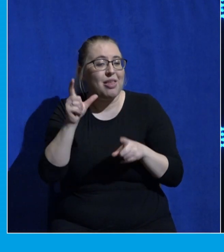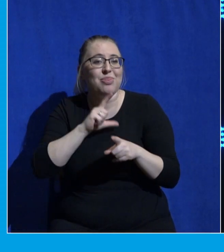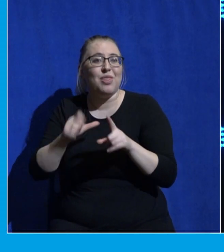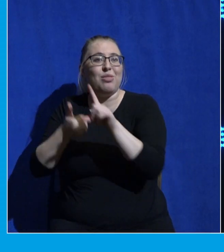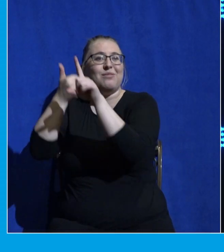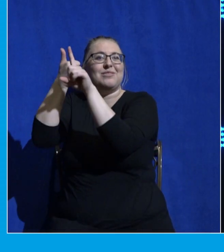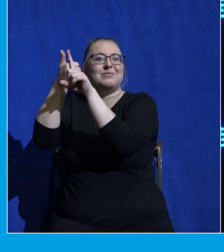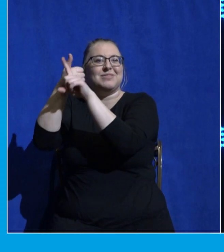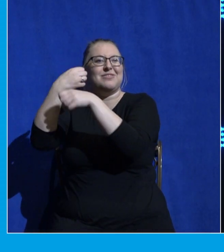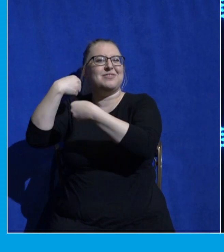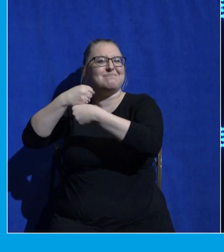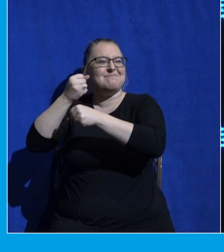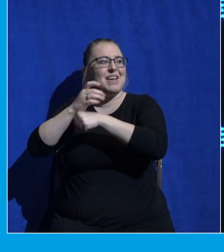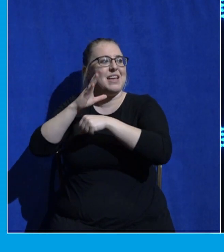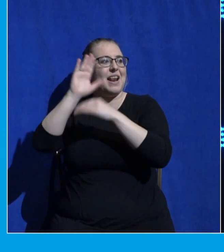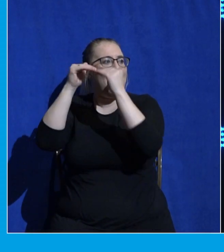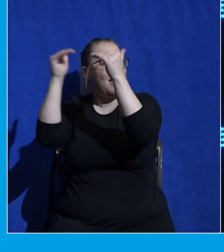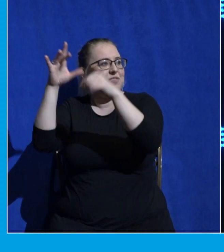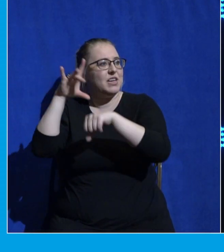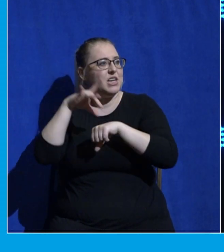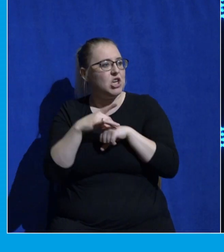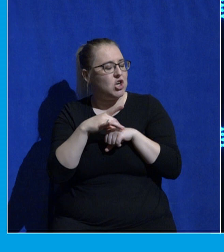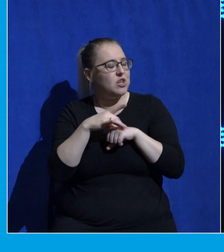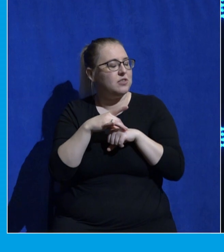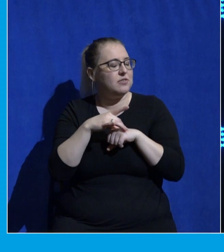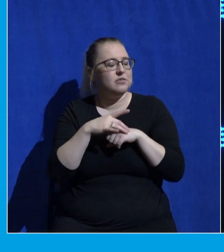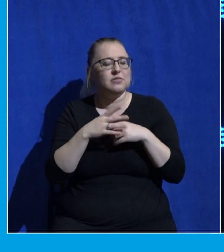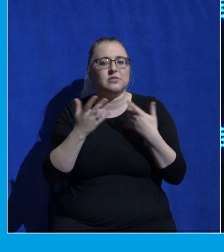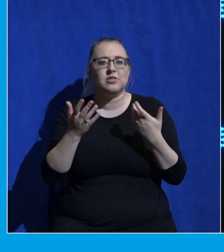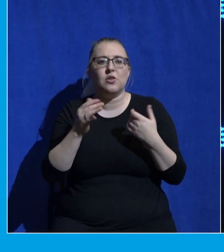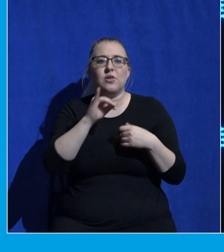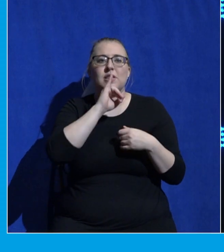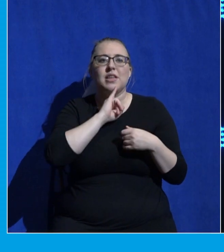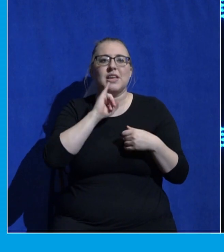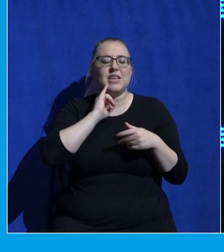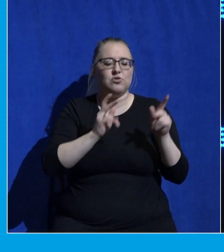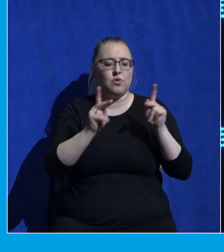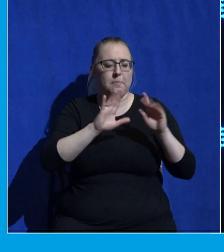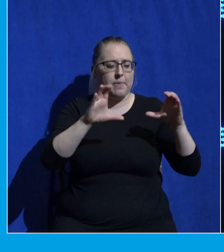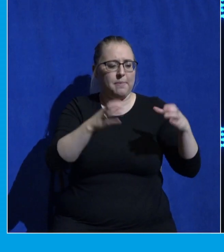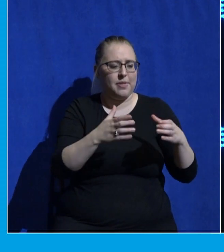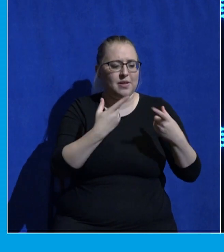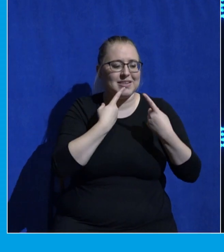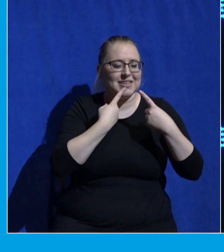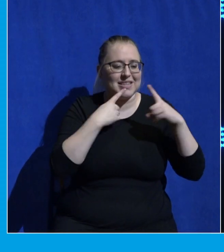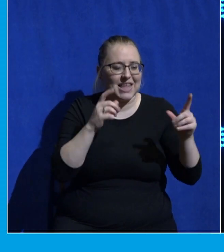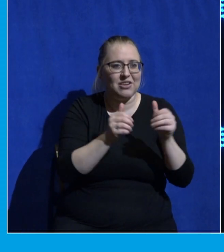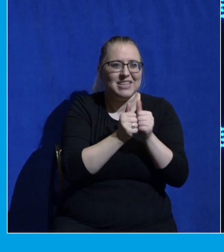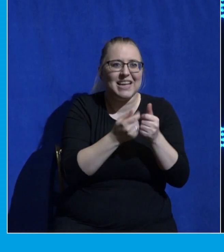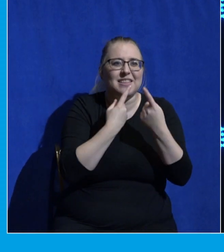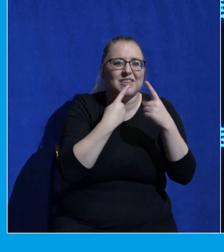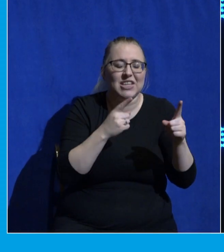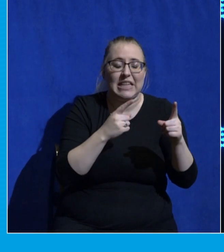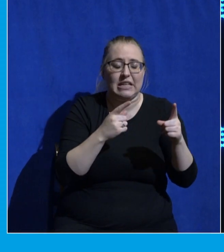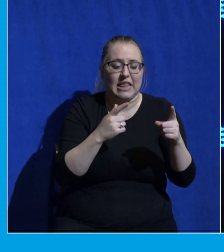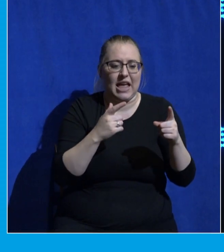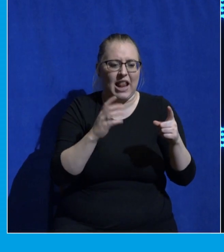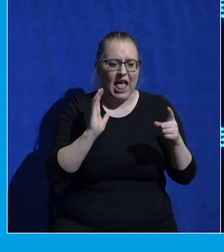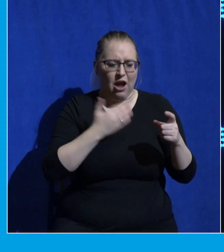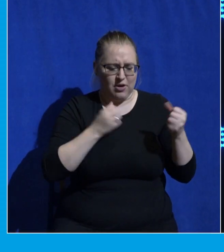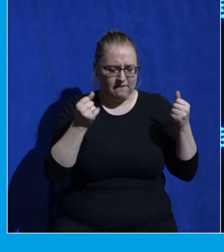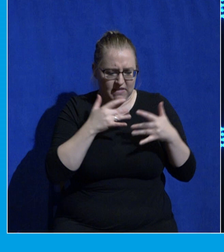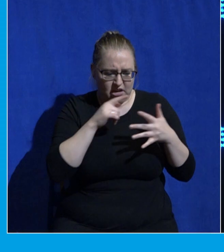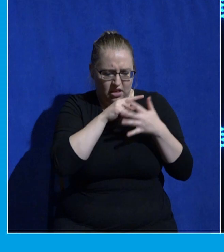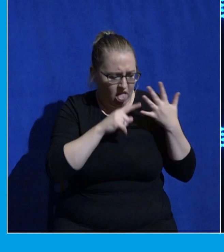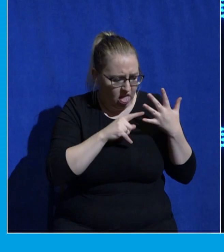and earth. This is what I love. The people of Israel here are declaring together that we will look beyond our fears and we